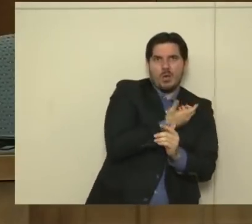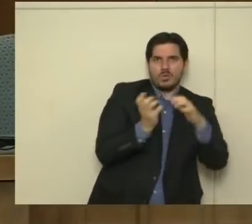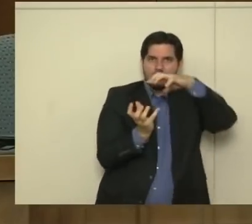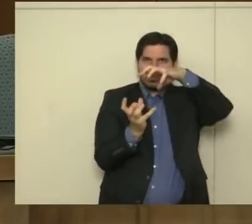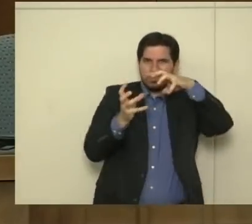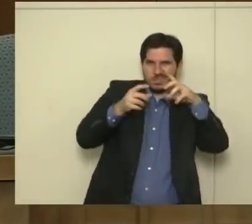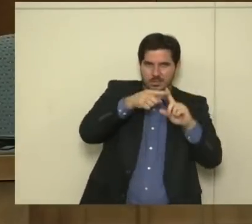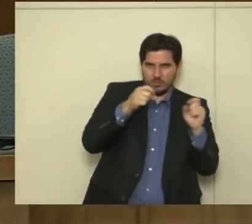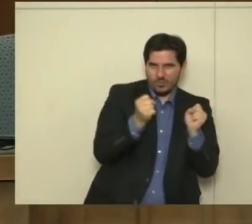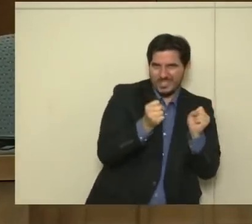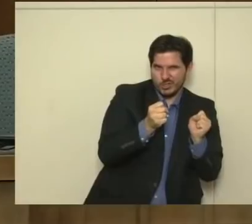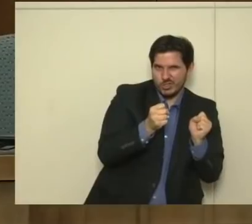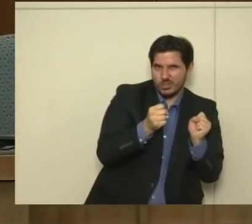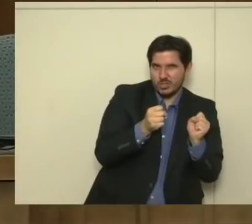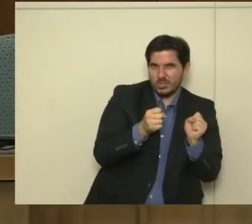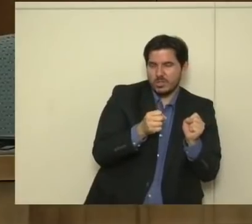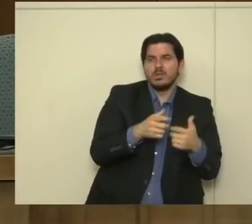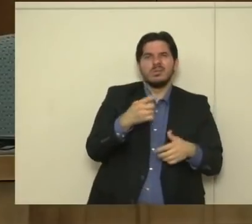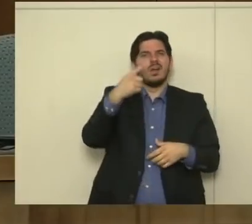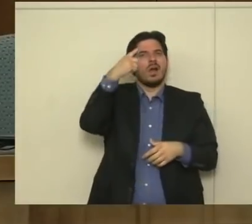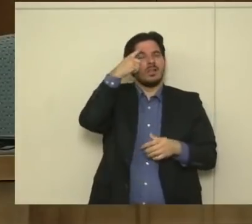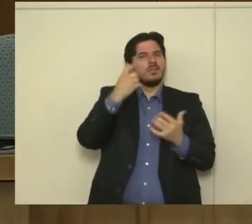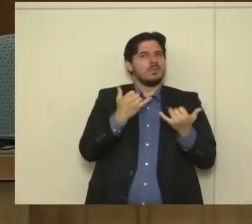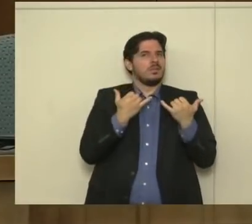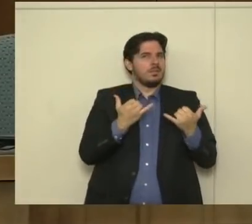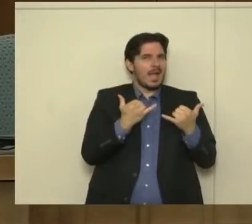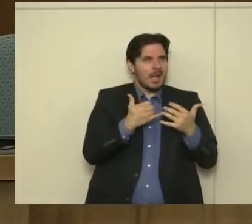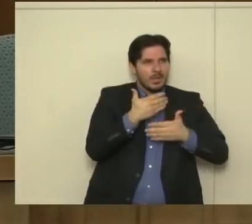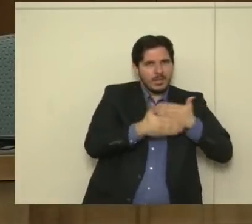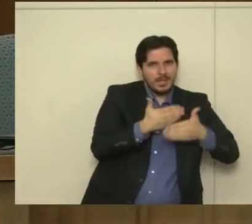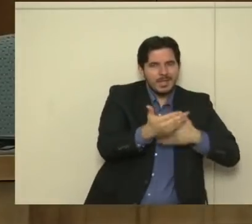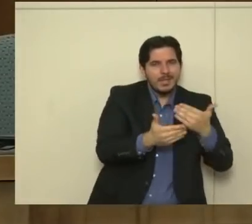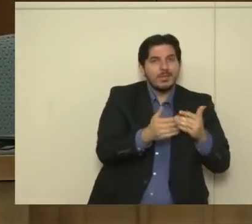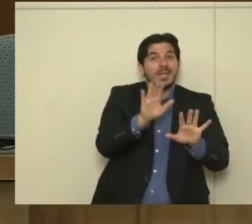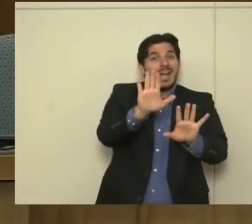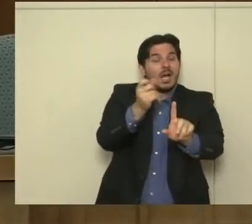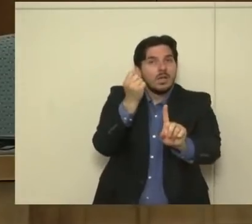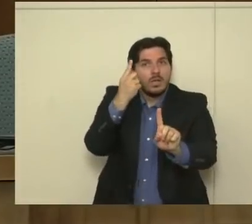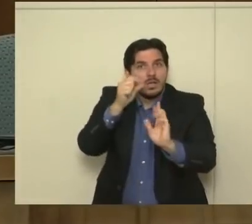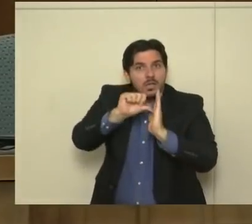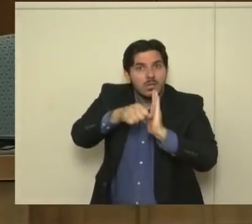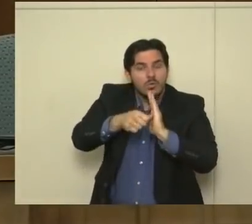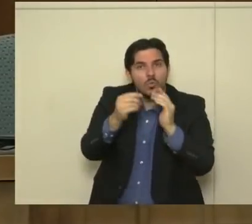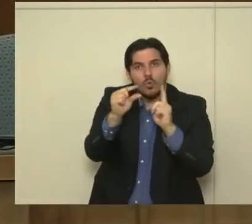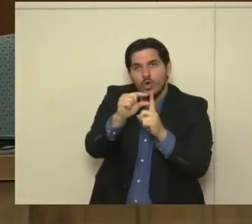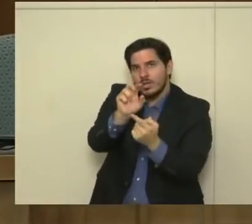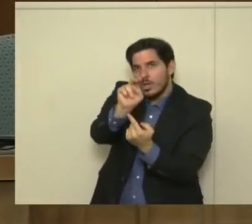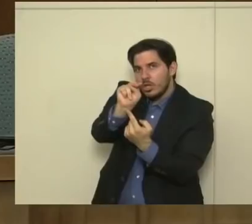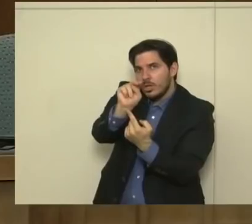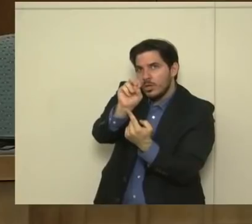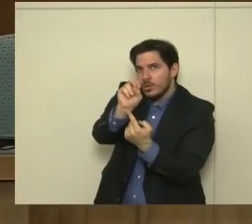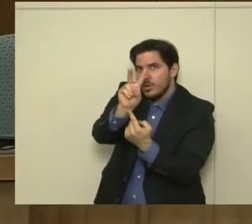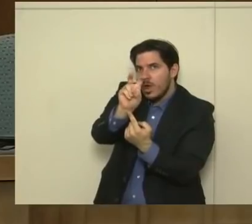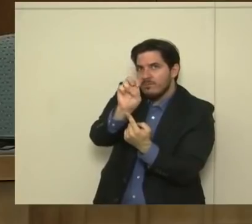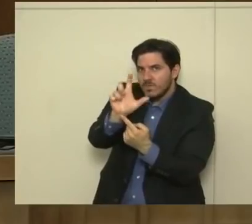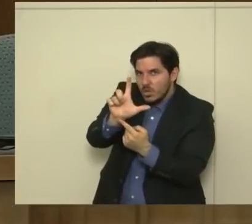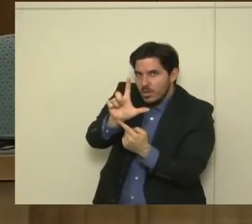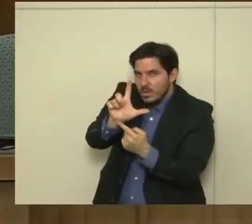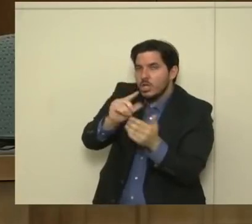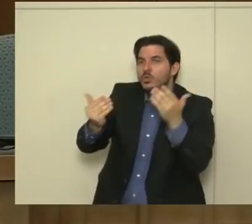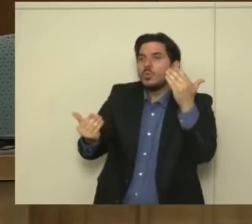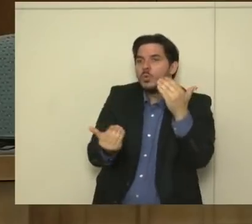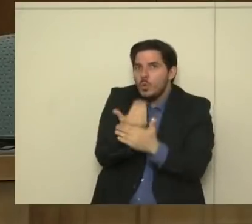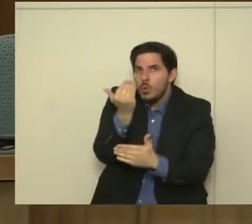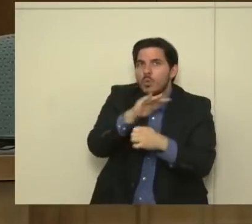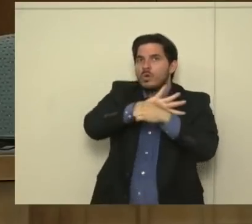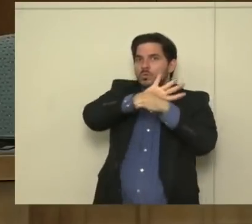time in the winter. And because it's a novel coronavirus and new, we just don't have data to know about